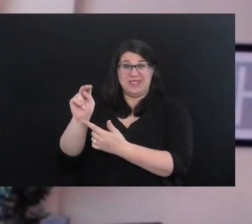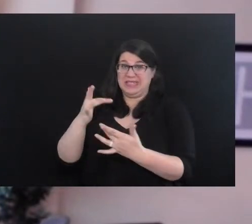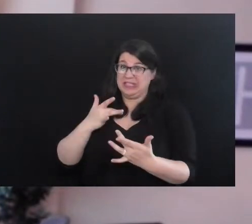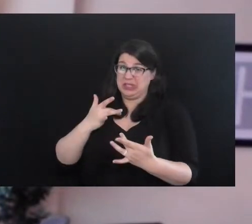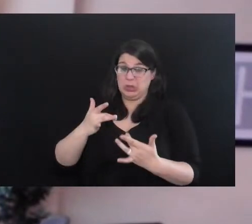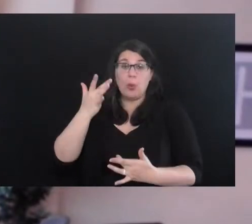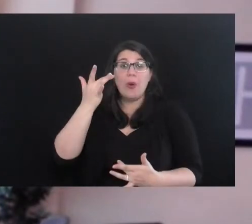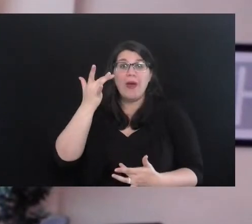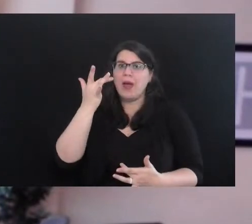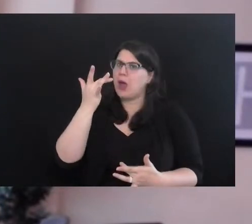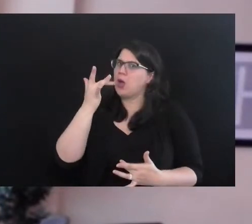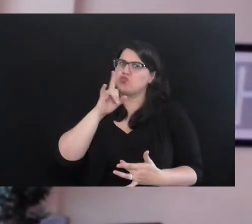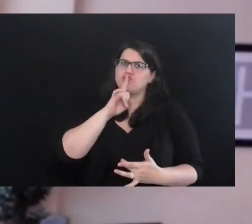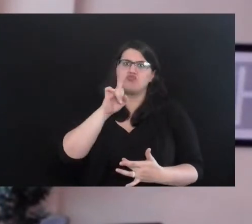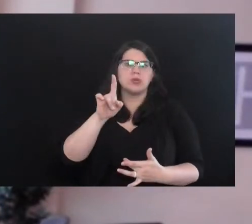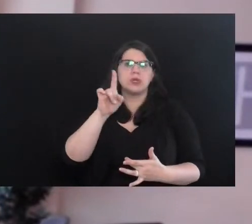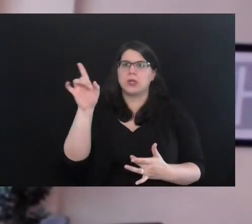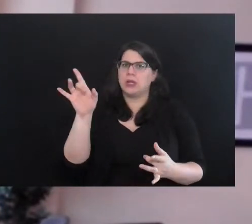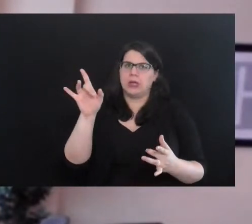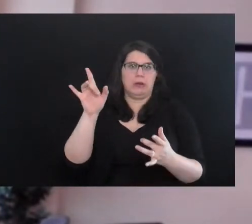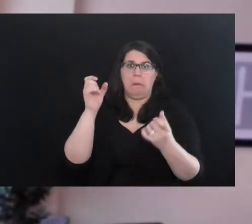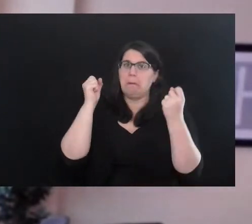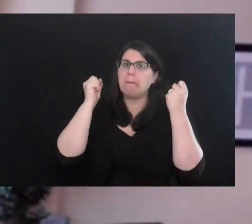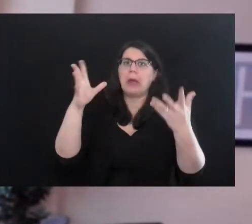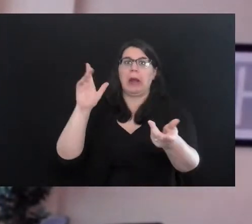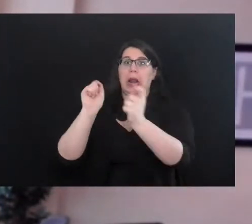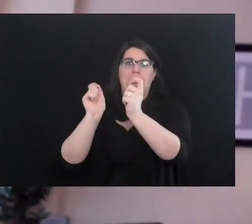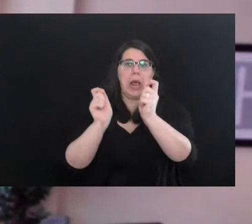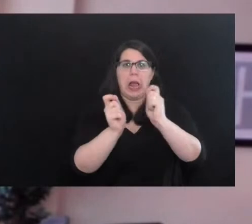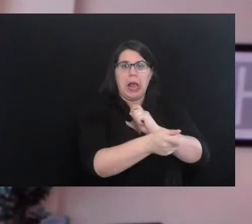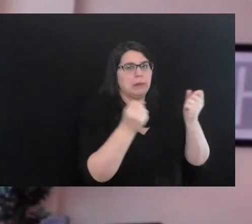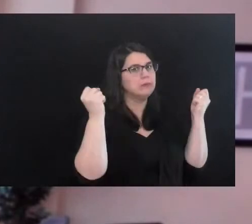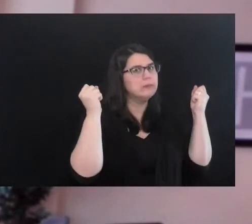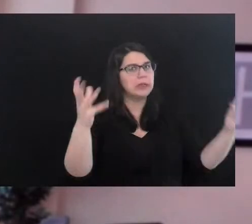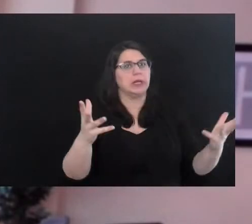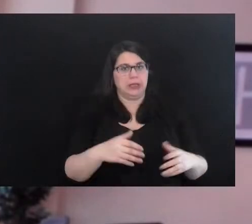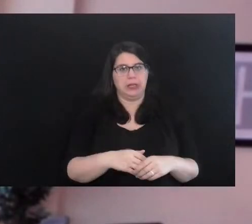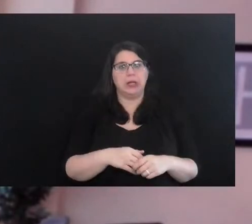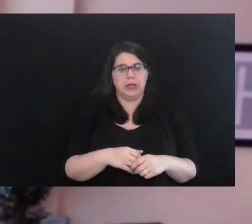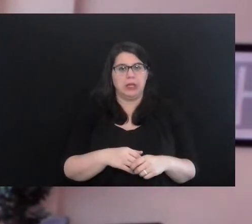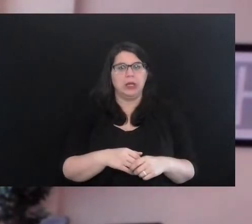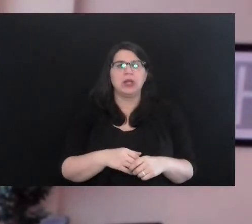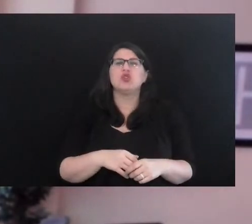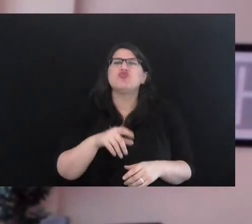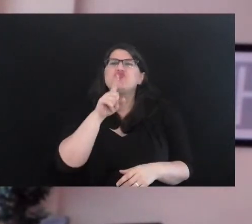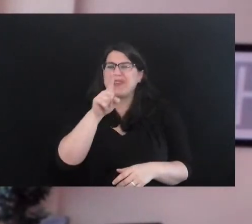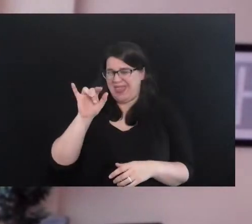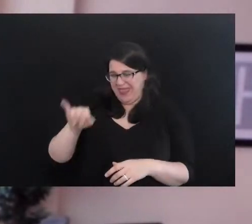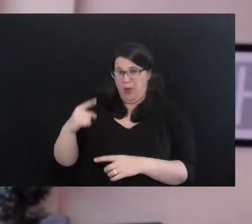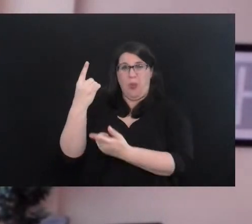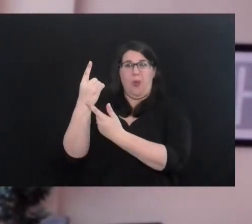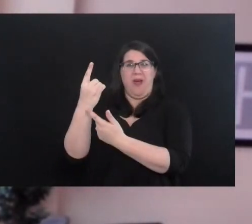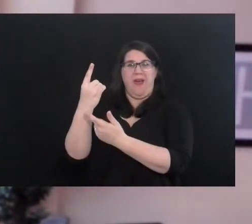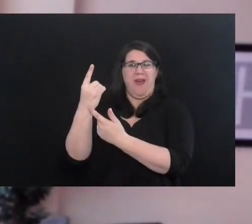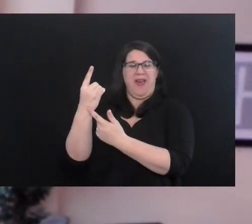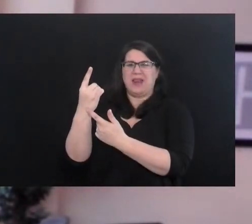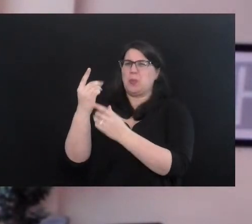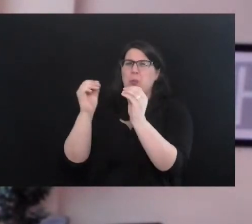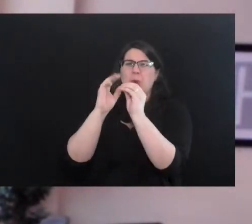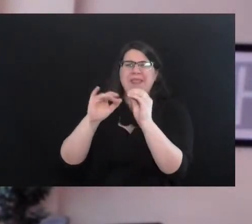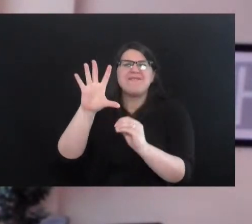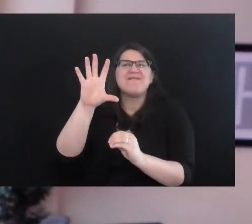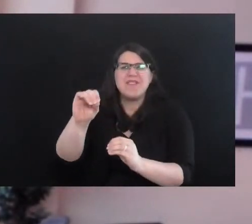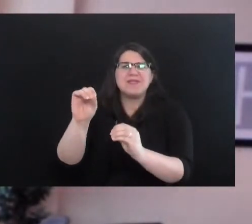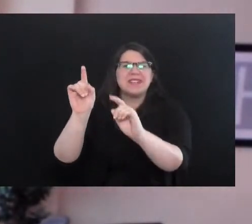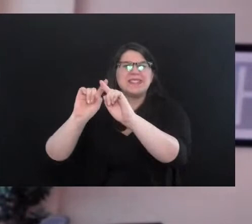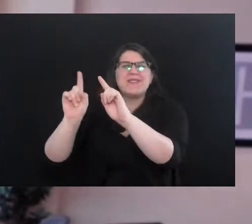really large number of mutations. And in fact, over 50 genetic mutations in this variant of the virus.